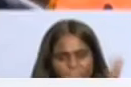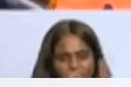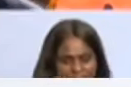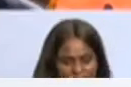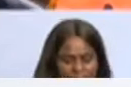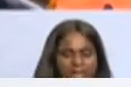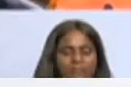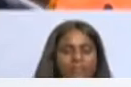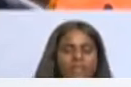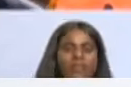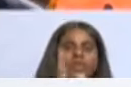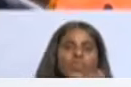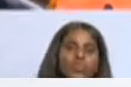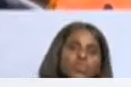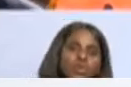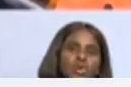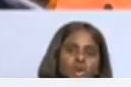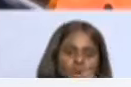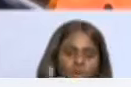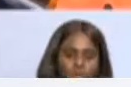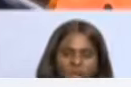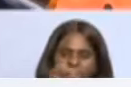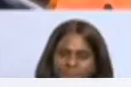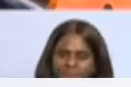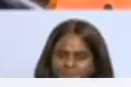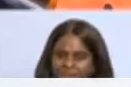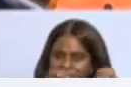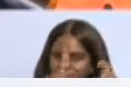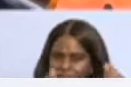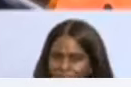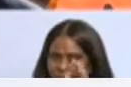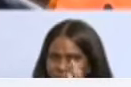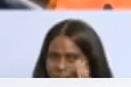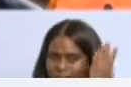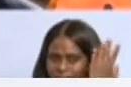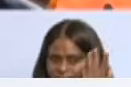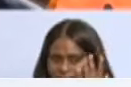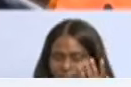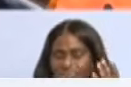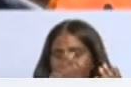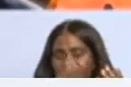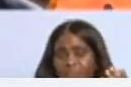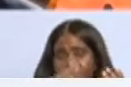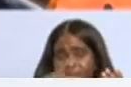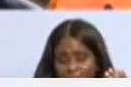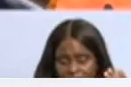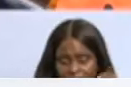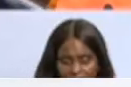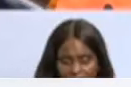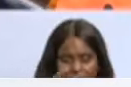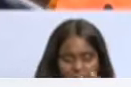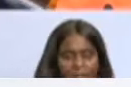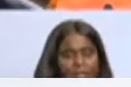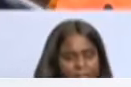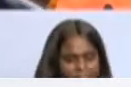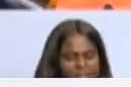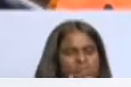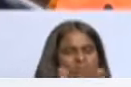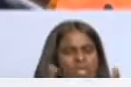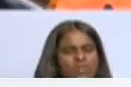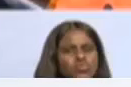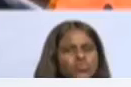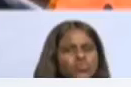formulated. By investing in education and skills development, Madam Speaker, we are laying a firm and